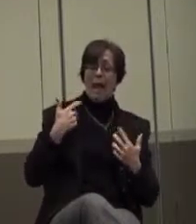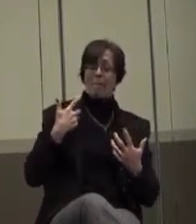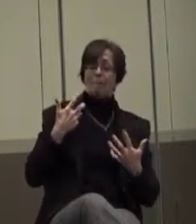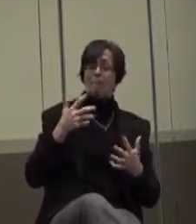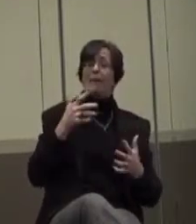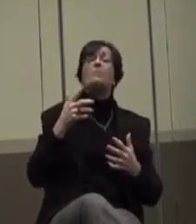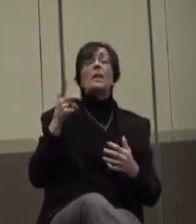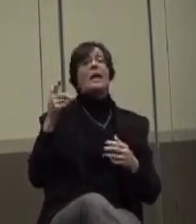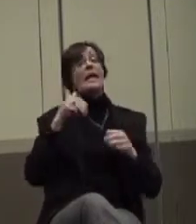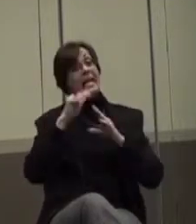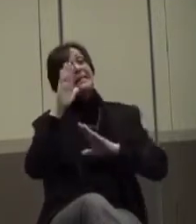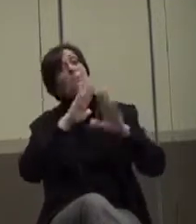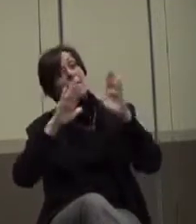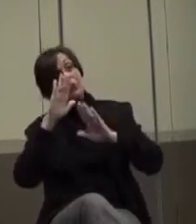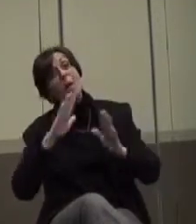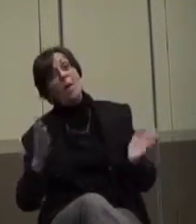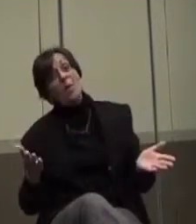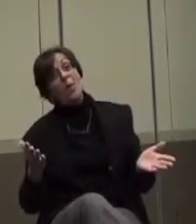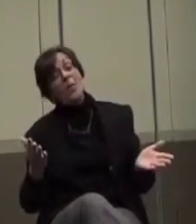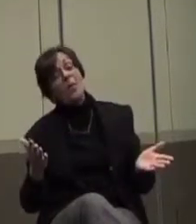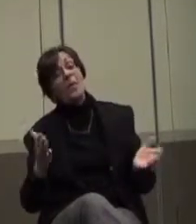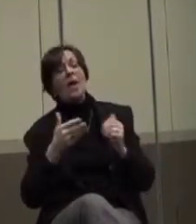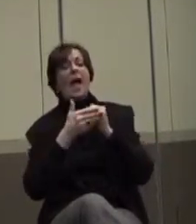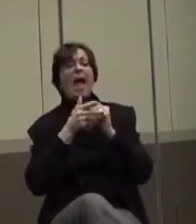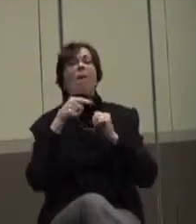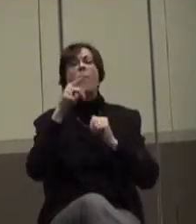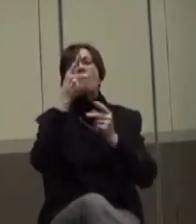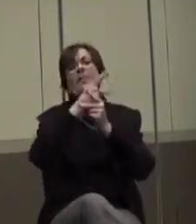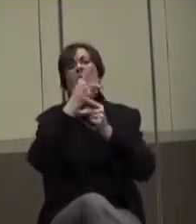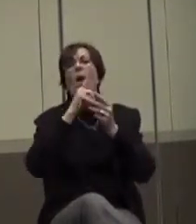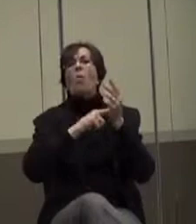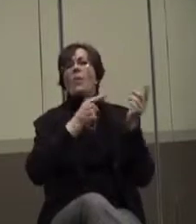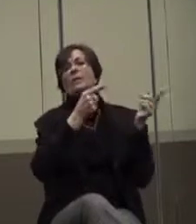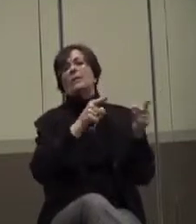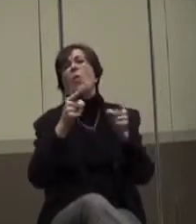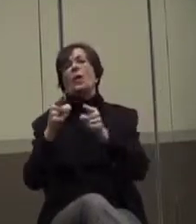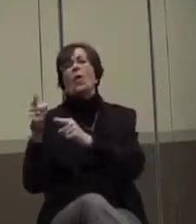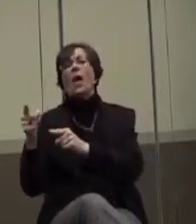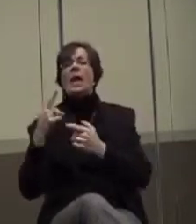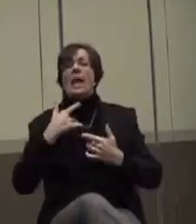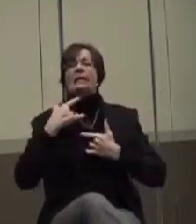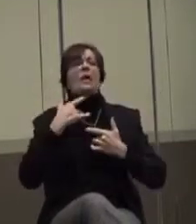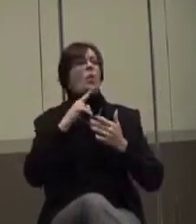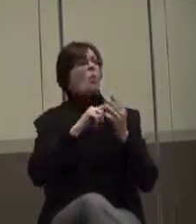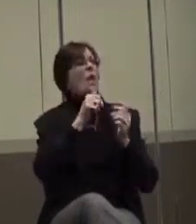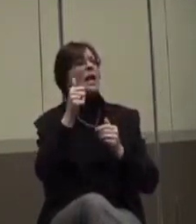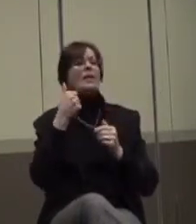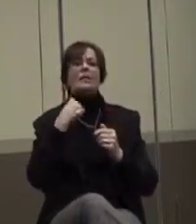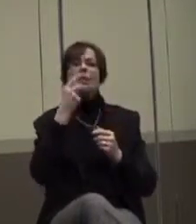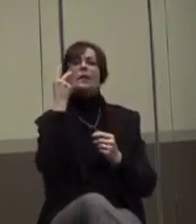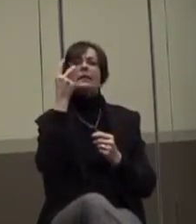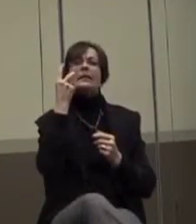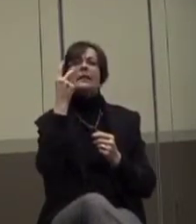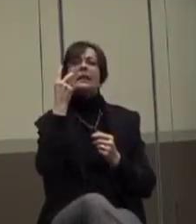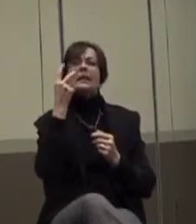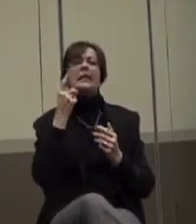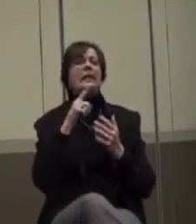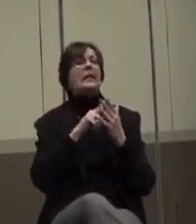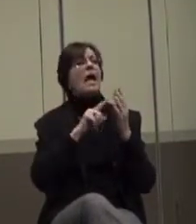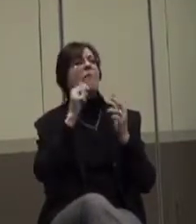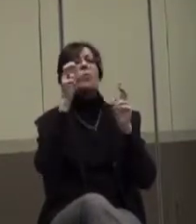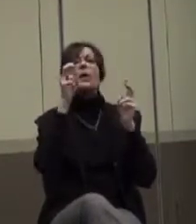get in big trouble for that, okay? But helping kids figure out what's going on, all right? So anxiety. What else are we seeing with Amy here? What other issues